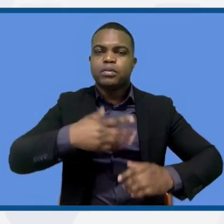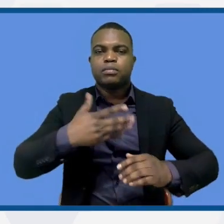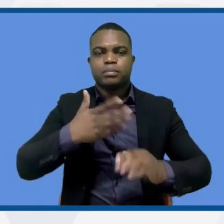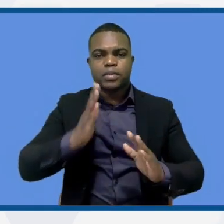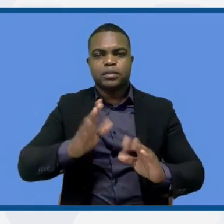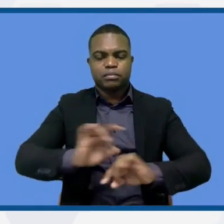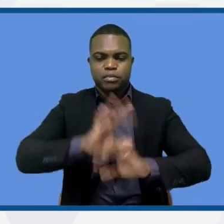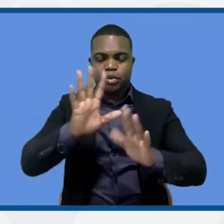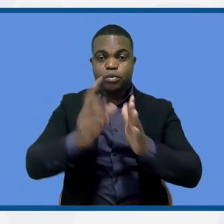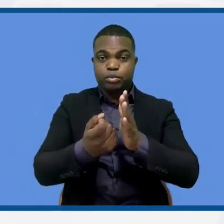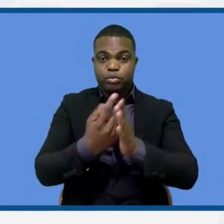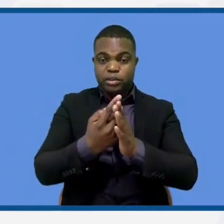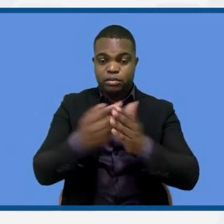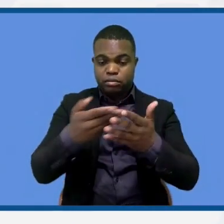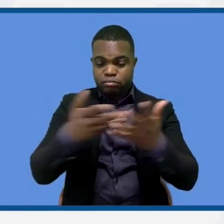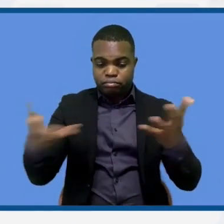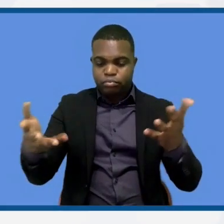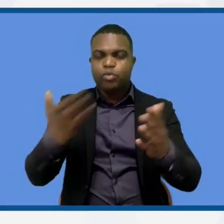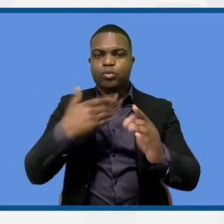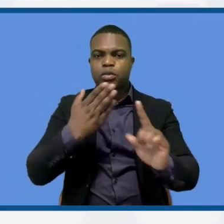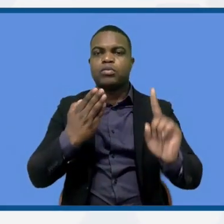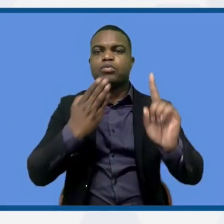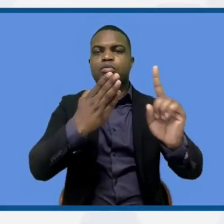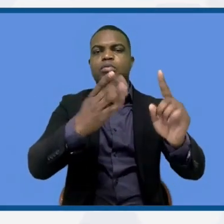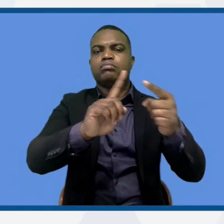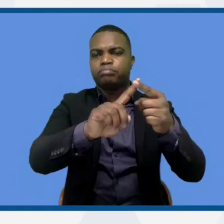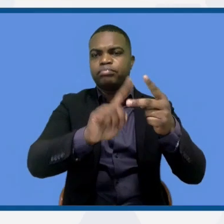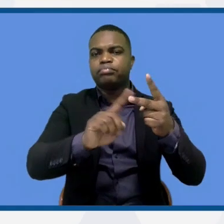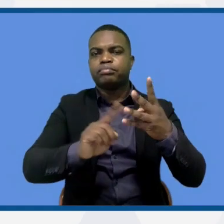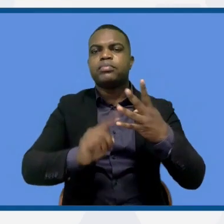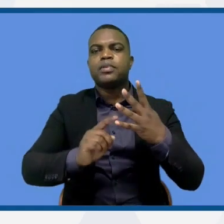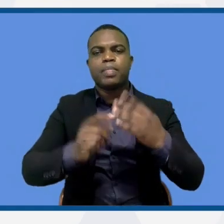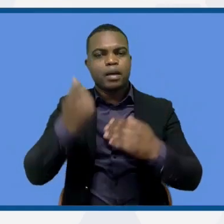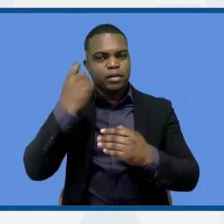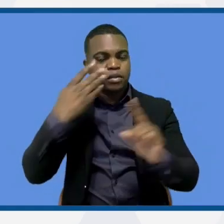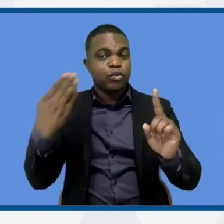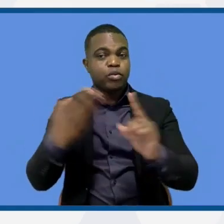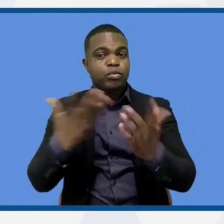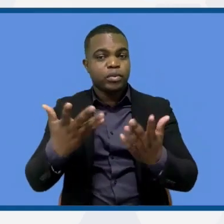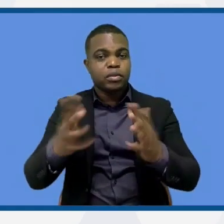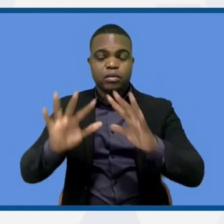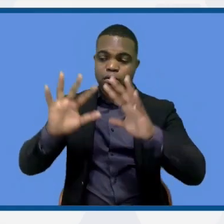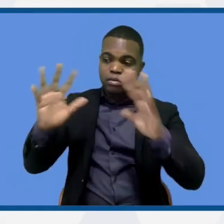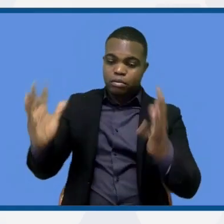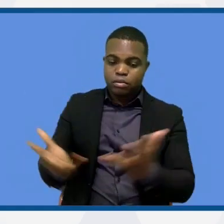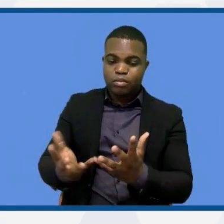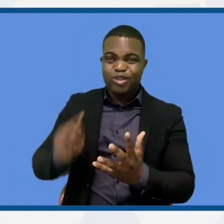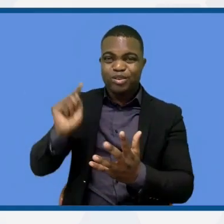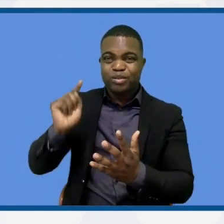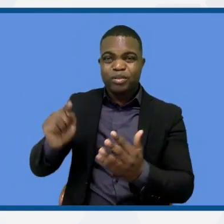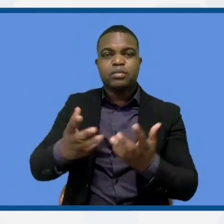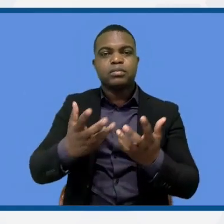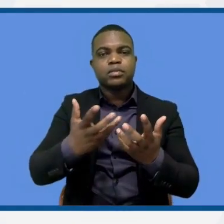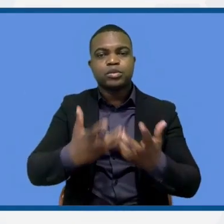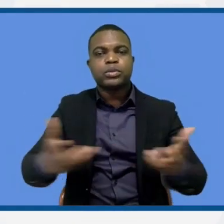the environmental limitations so that we can protect humanity. This development is